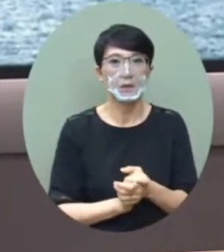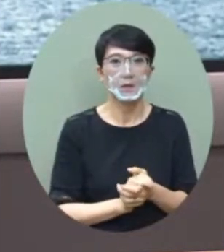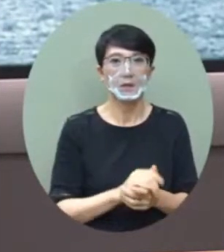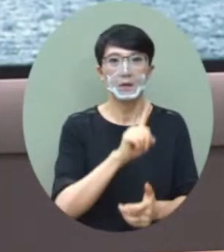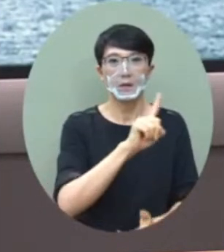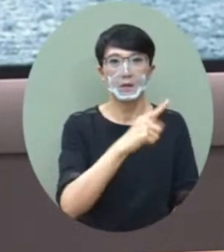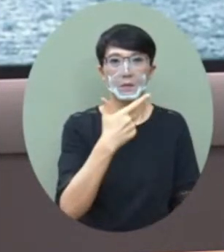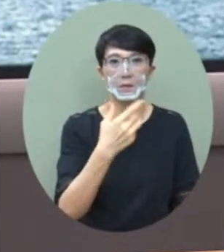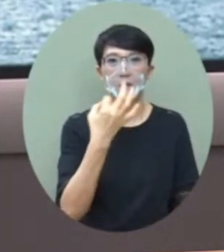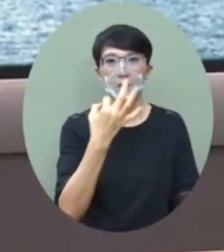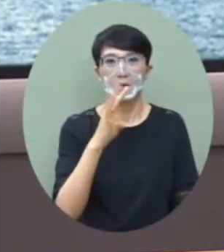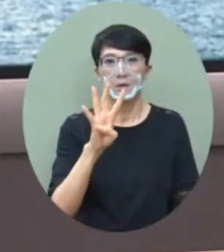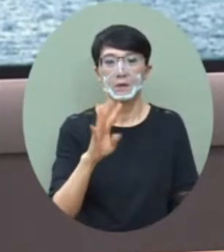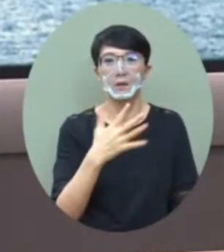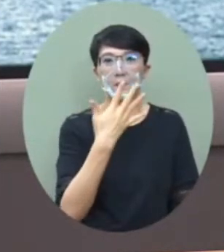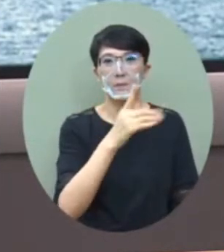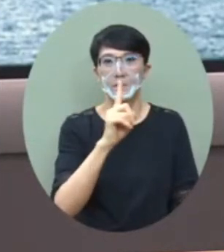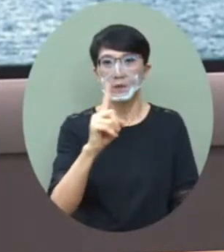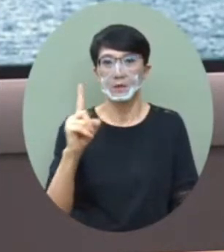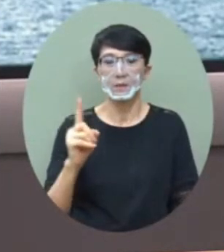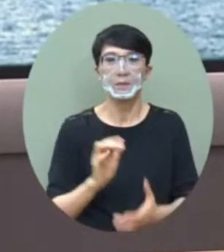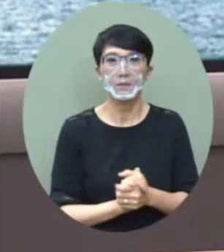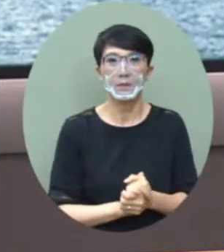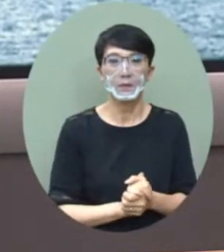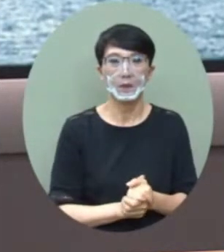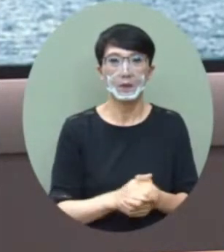unit provides a hotline